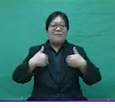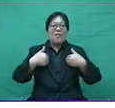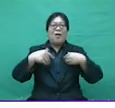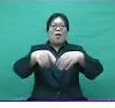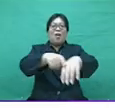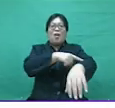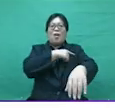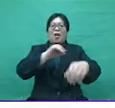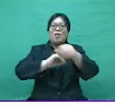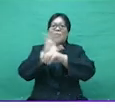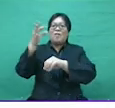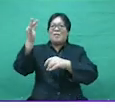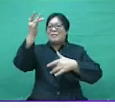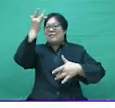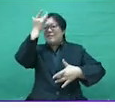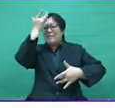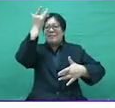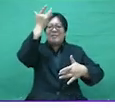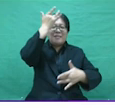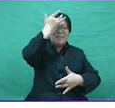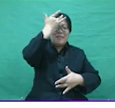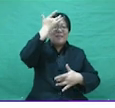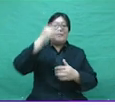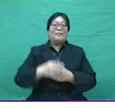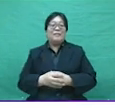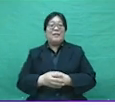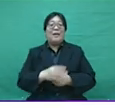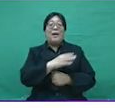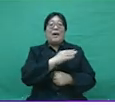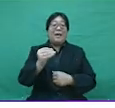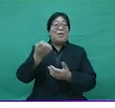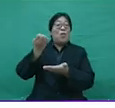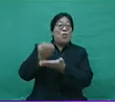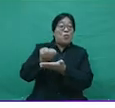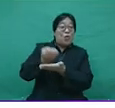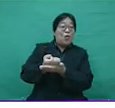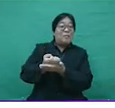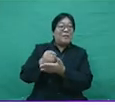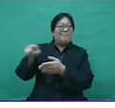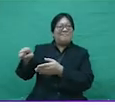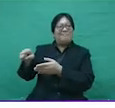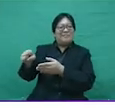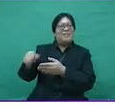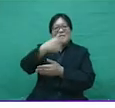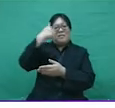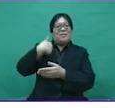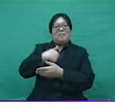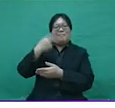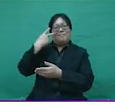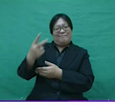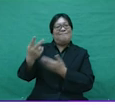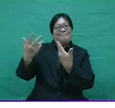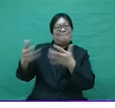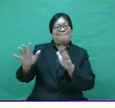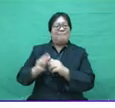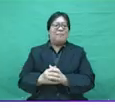long COVID-19 diseases, and on the economy side, because what we have